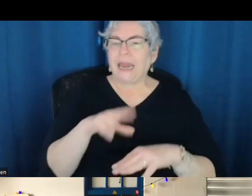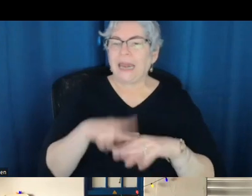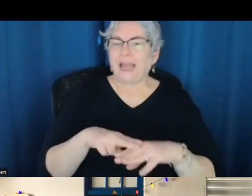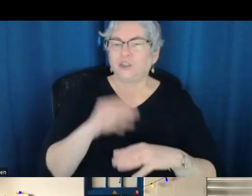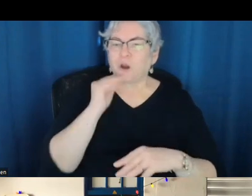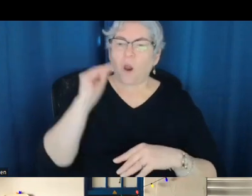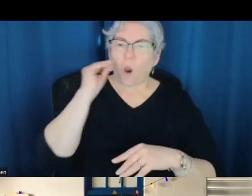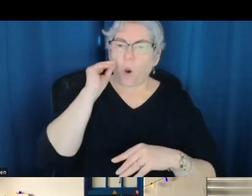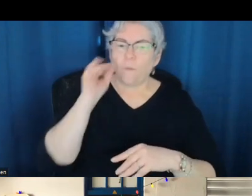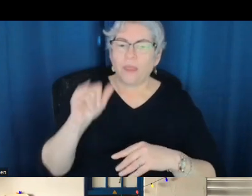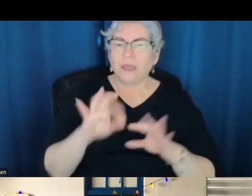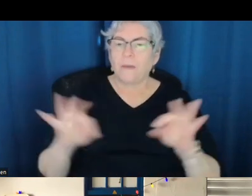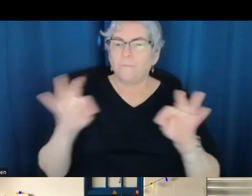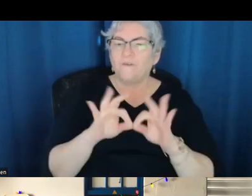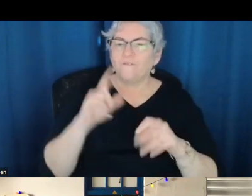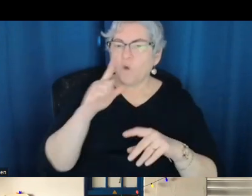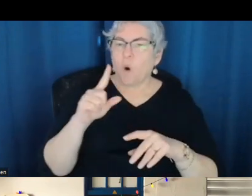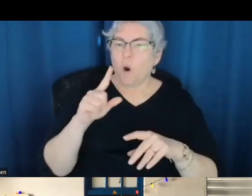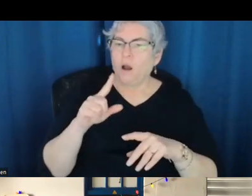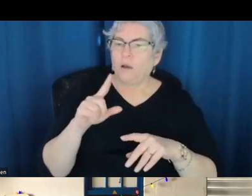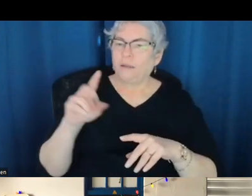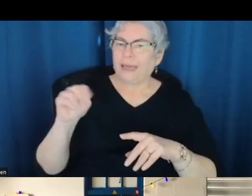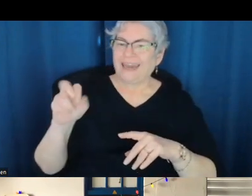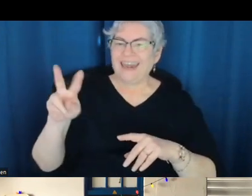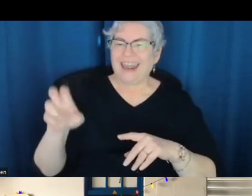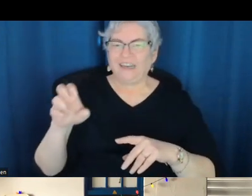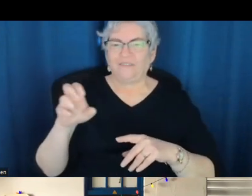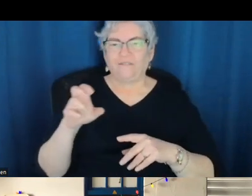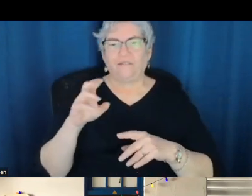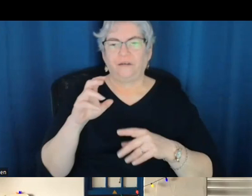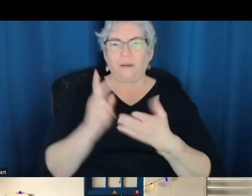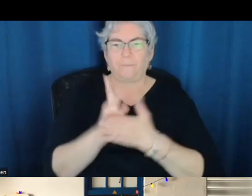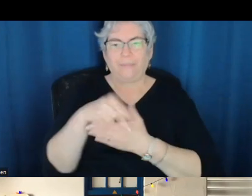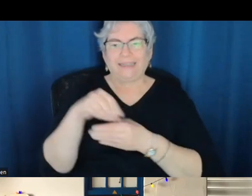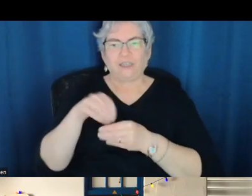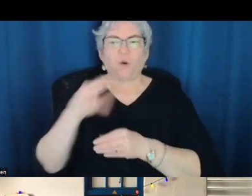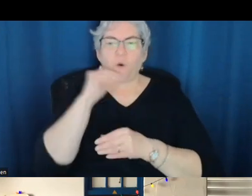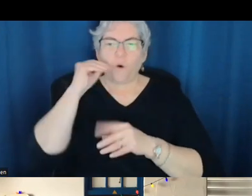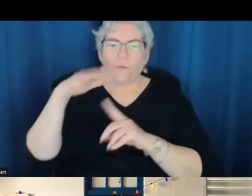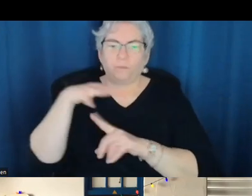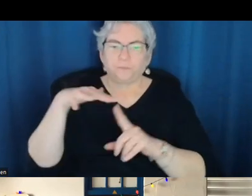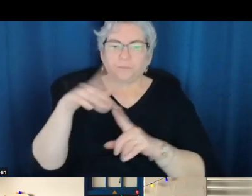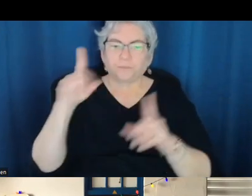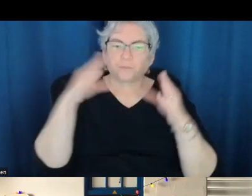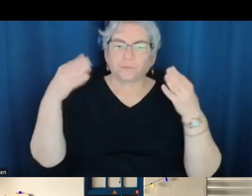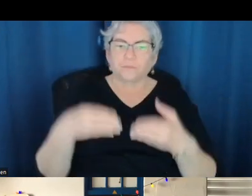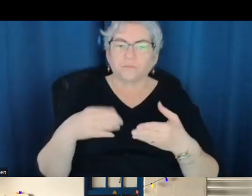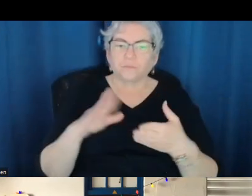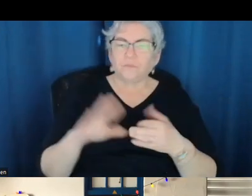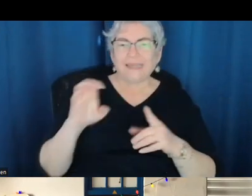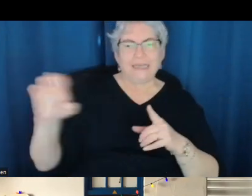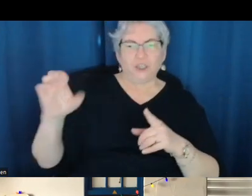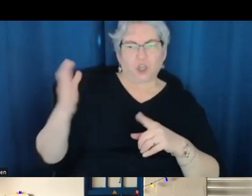about the importance of native plants in the home landscape. I believe a lot of his research focuses on the East